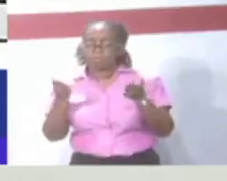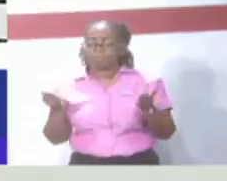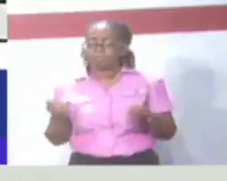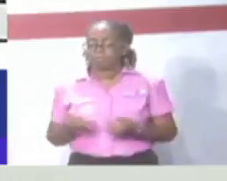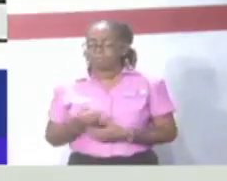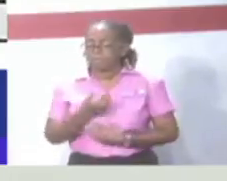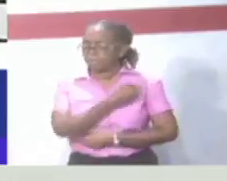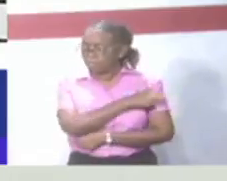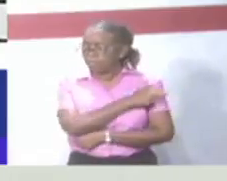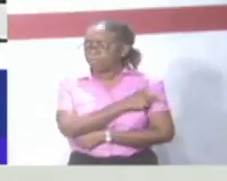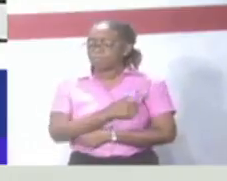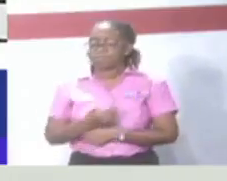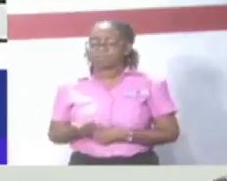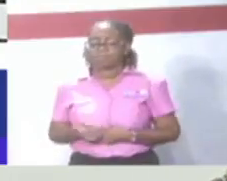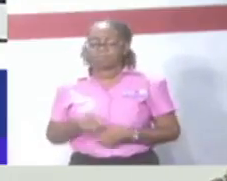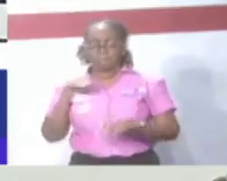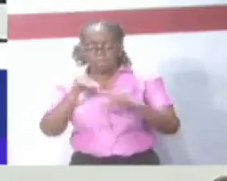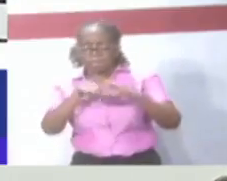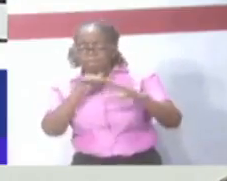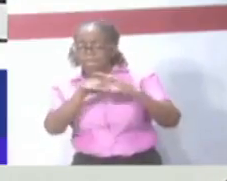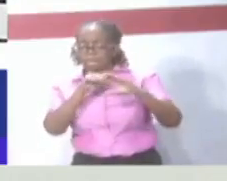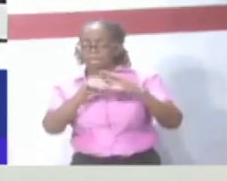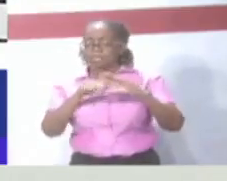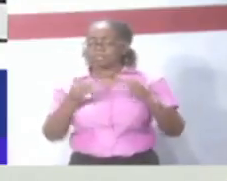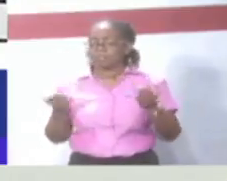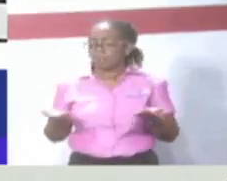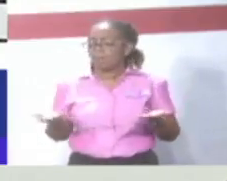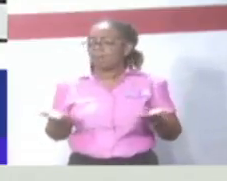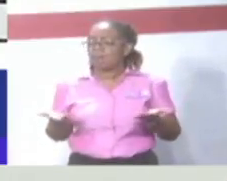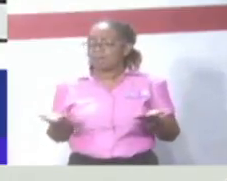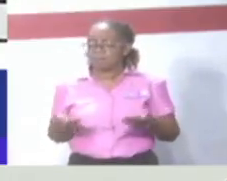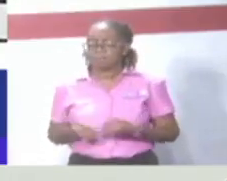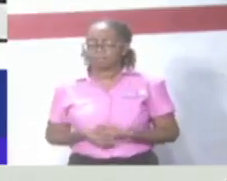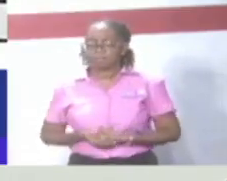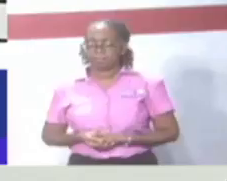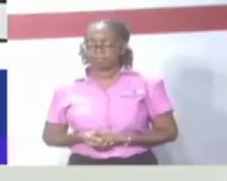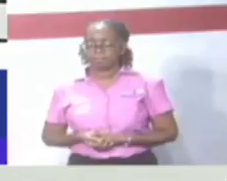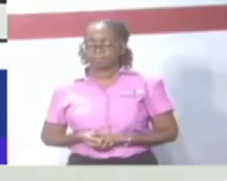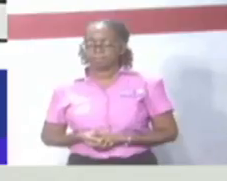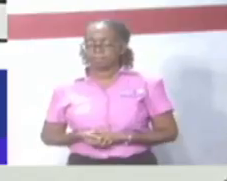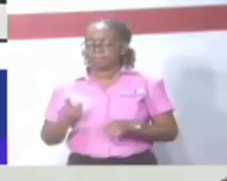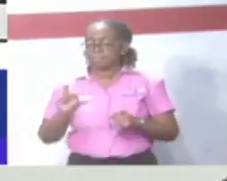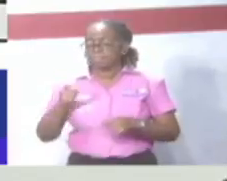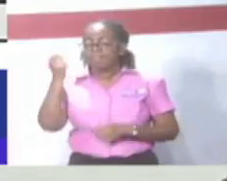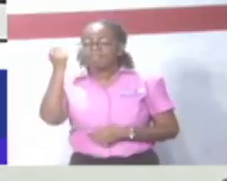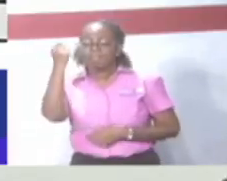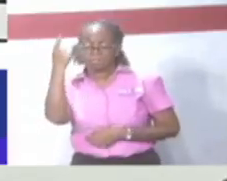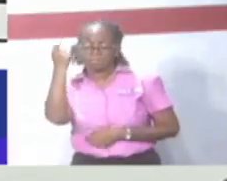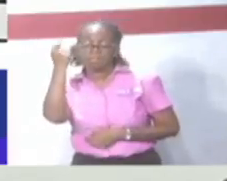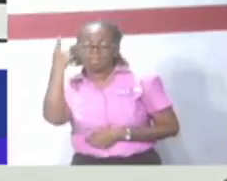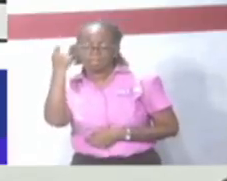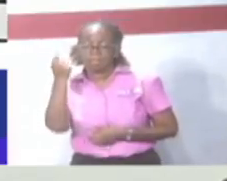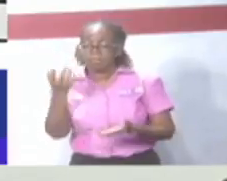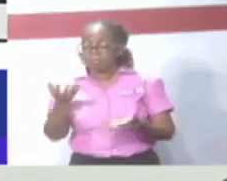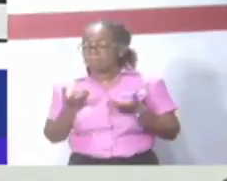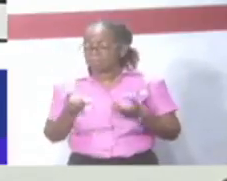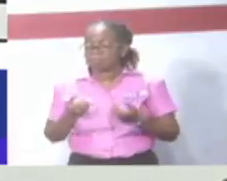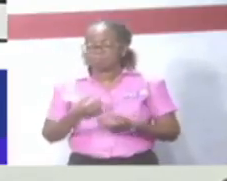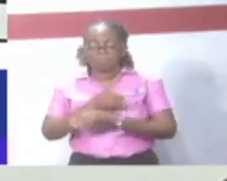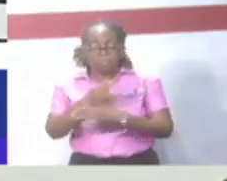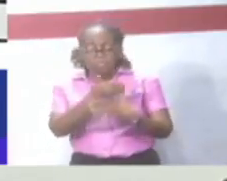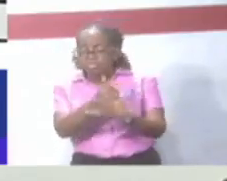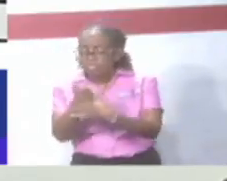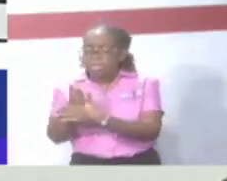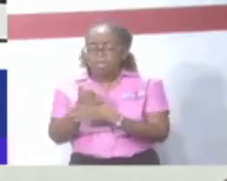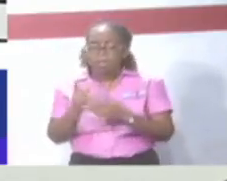hospital occupancy levels. And in order to conceptualize that presentation, I would like to share with you a video